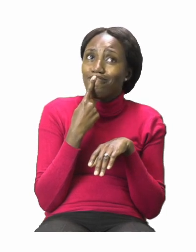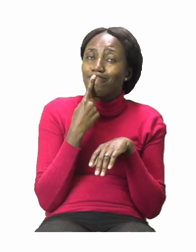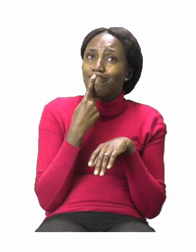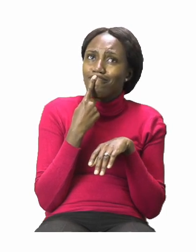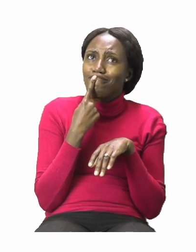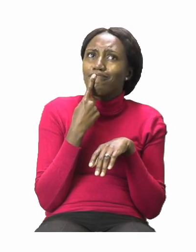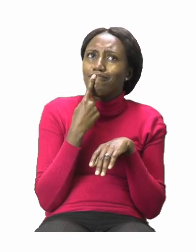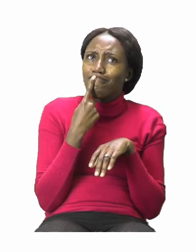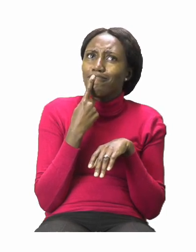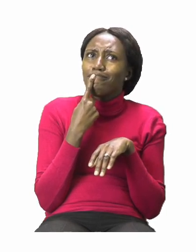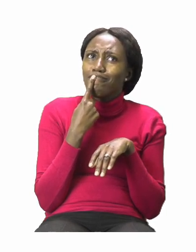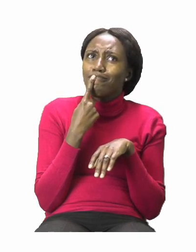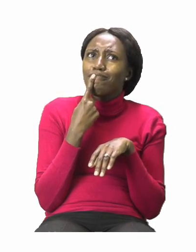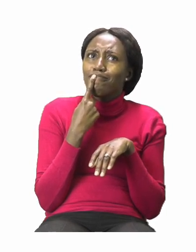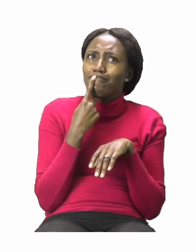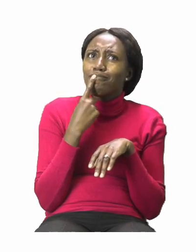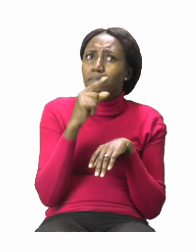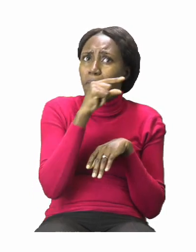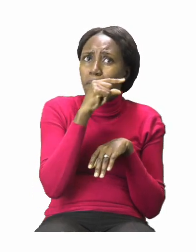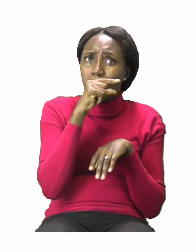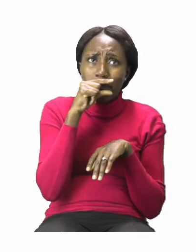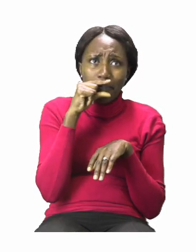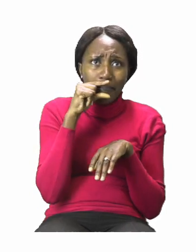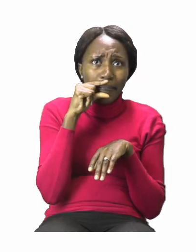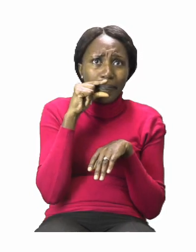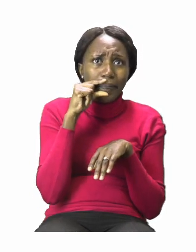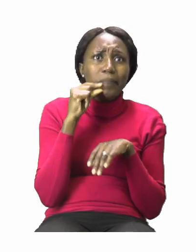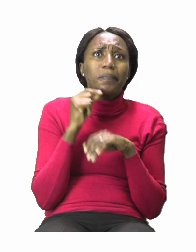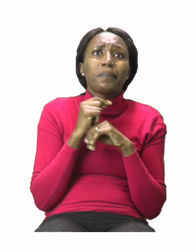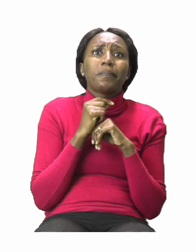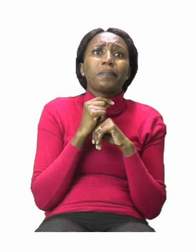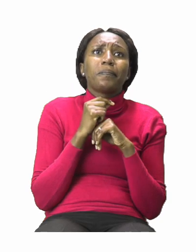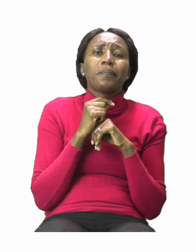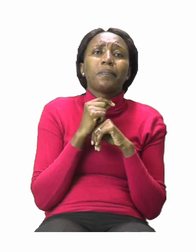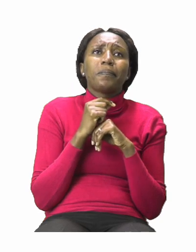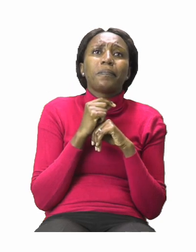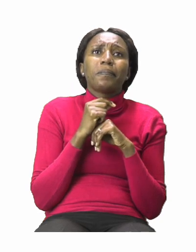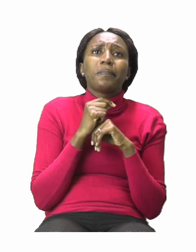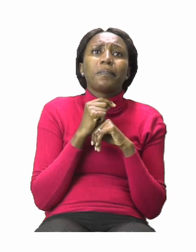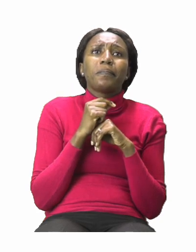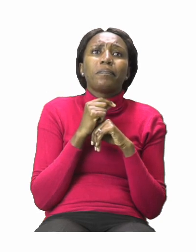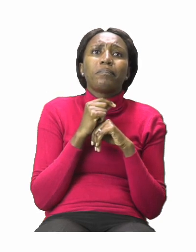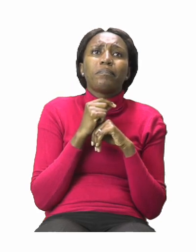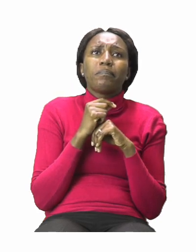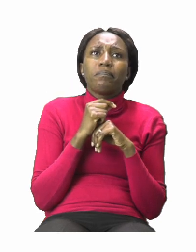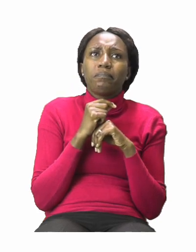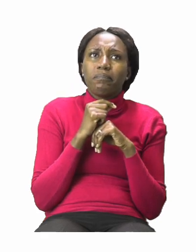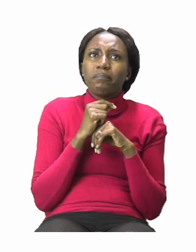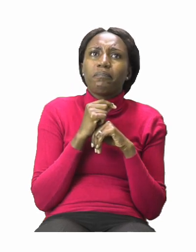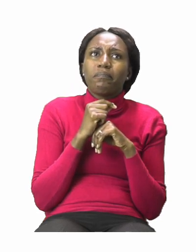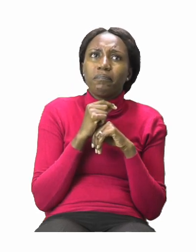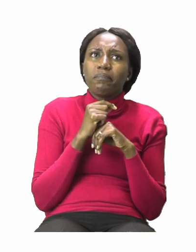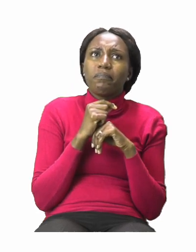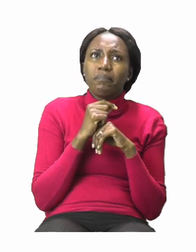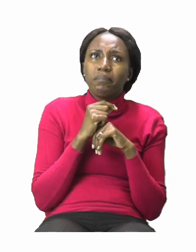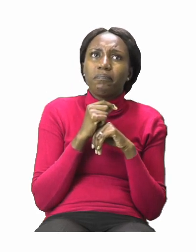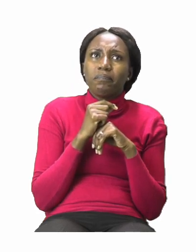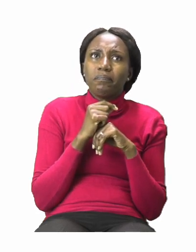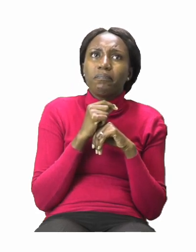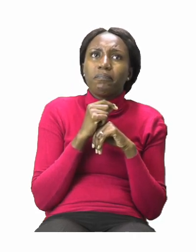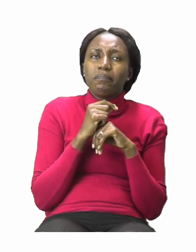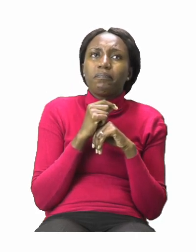identify the names that sound the same at the beginning. So the first pig we